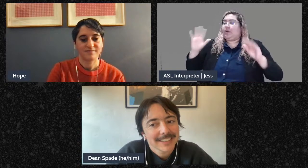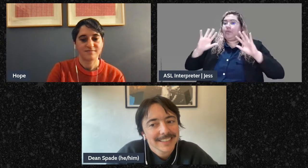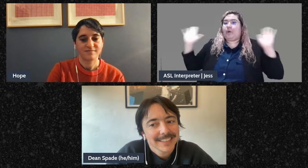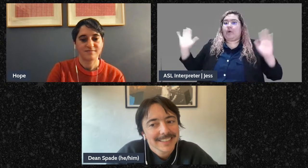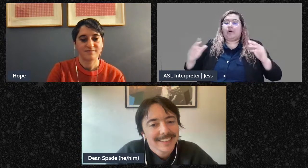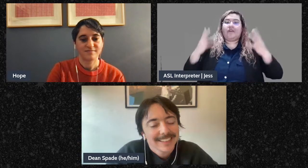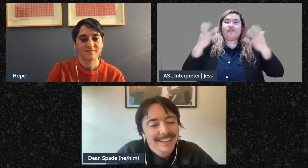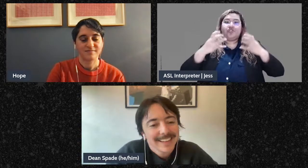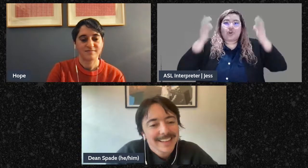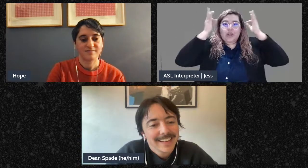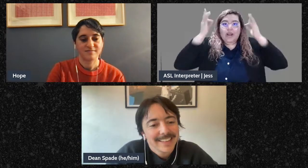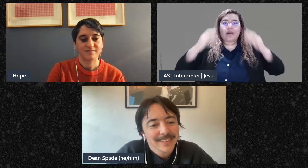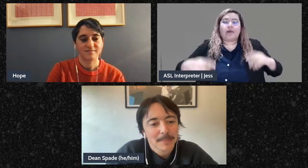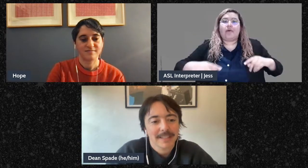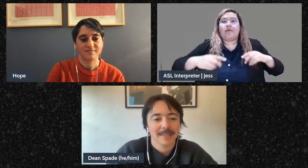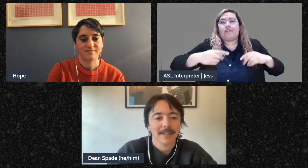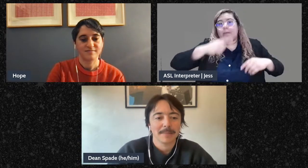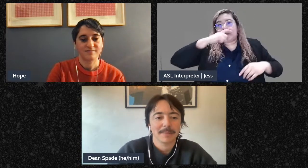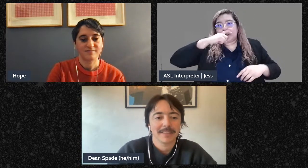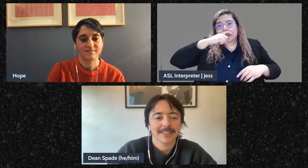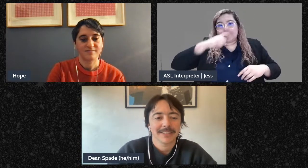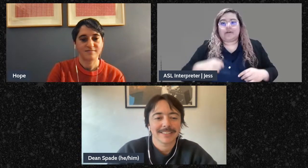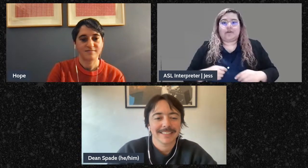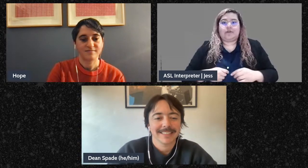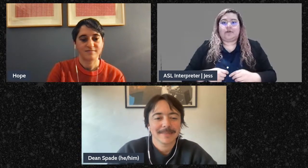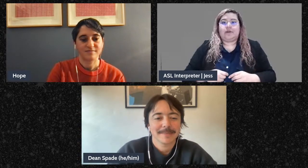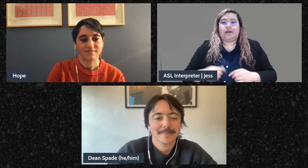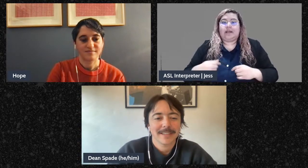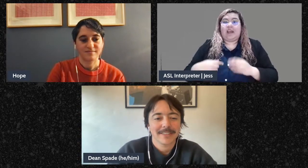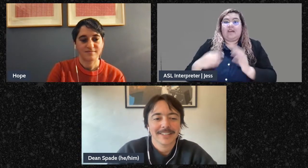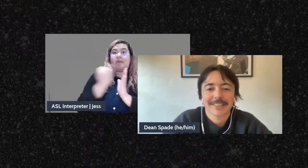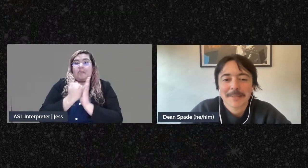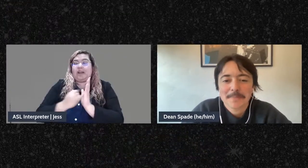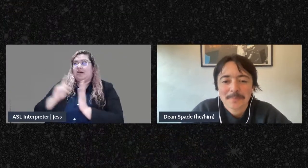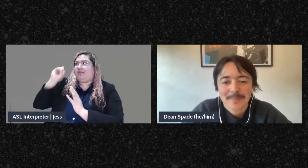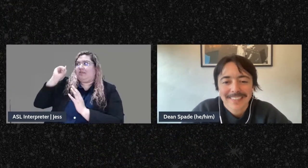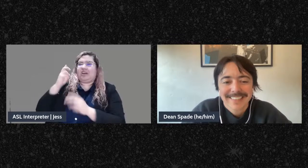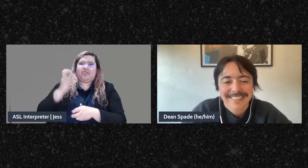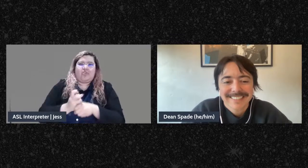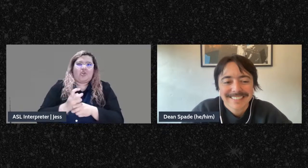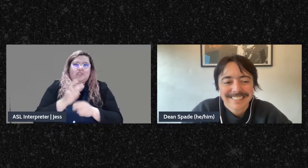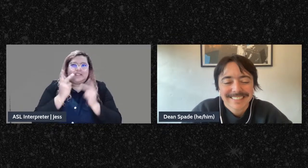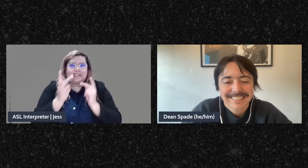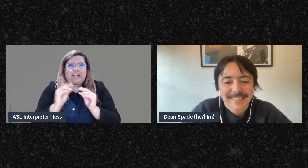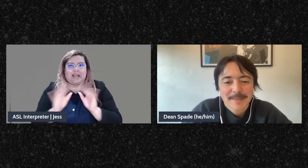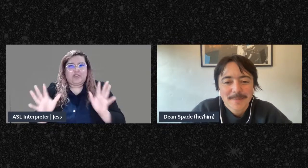mustache. And there's a painting behind me, but it's hard to see it very clearly.